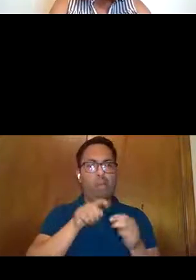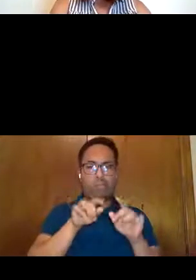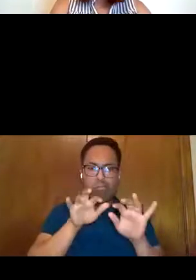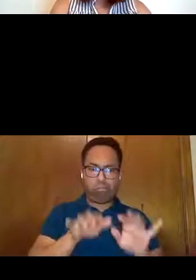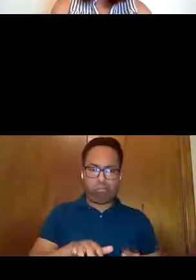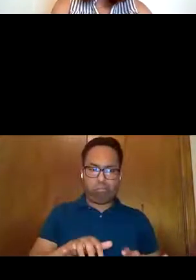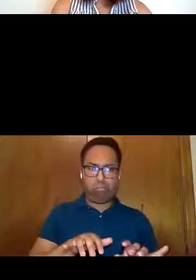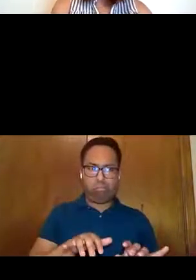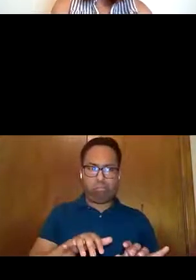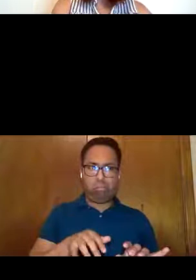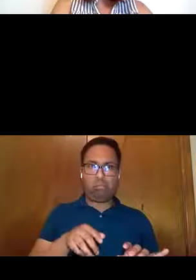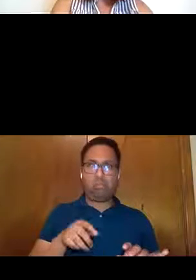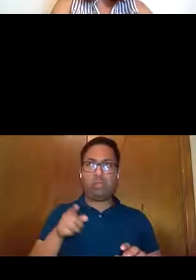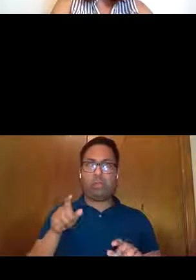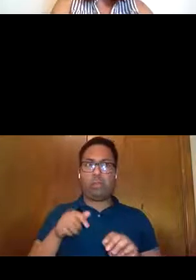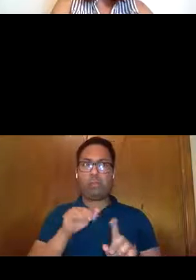your doctor?